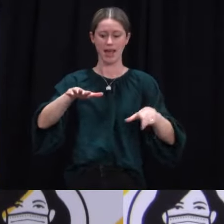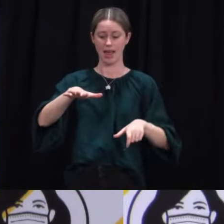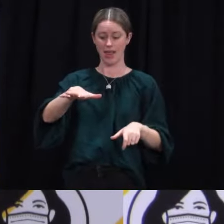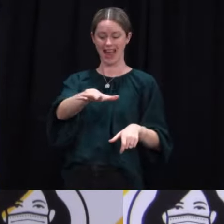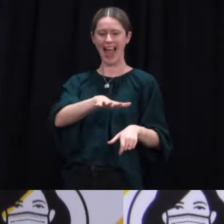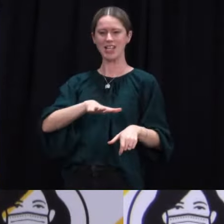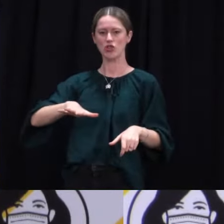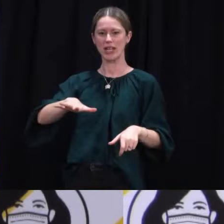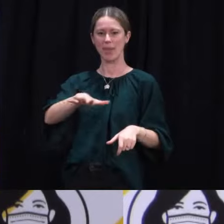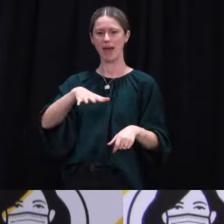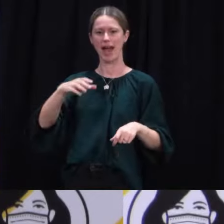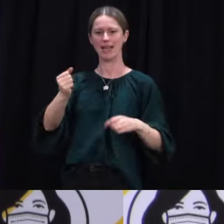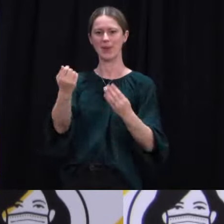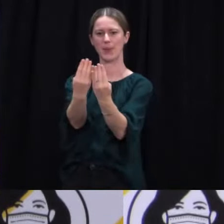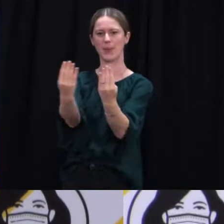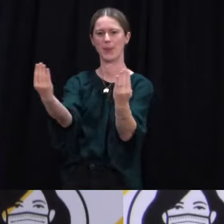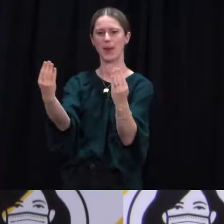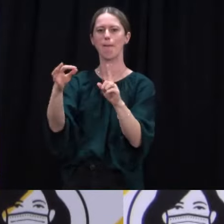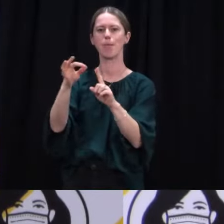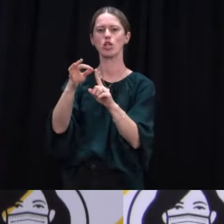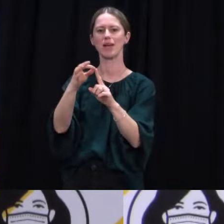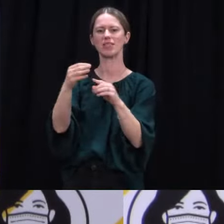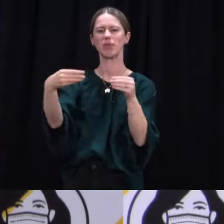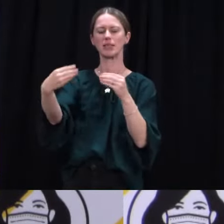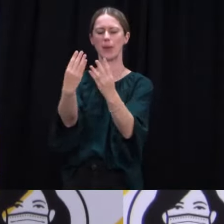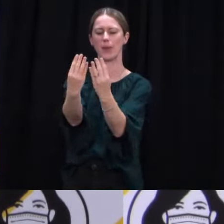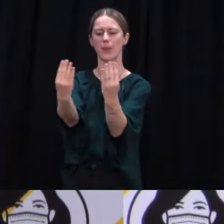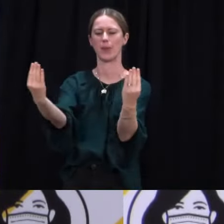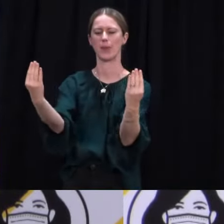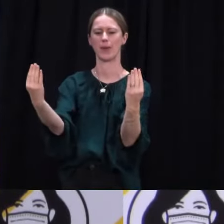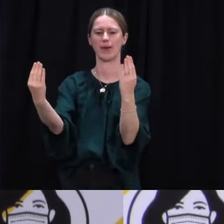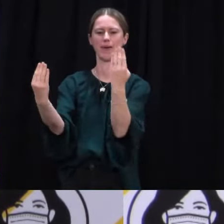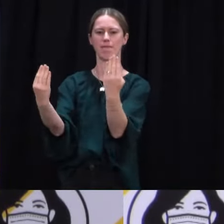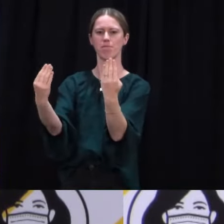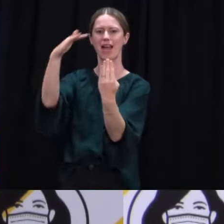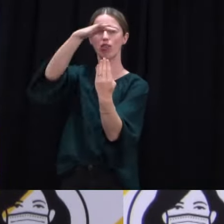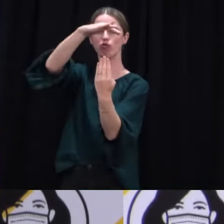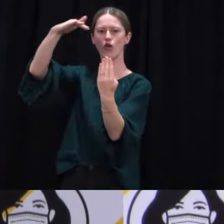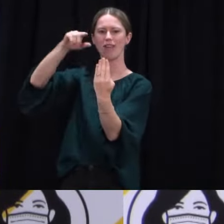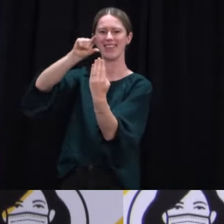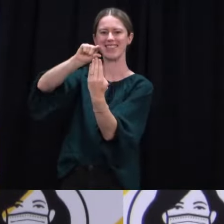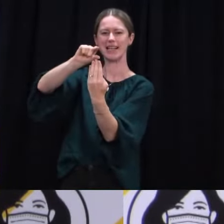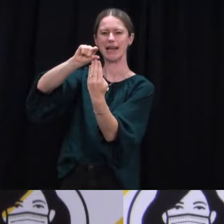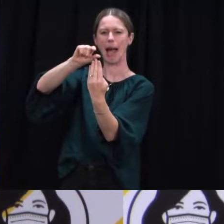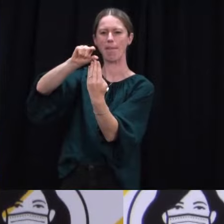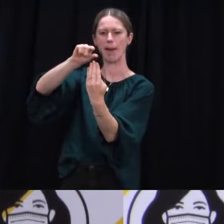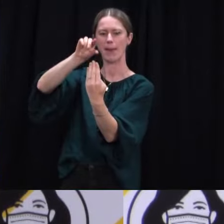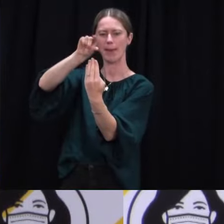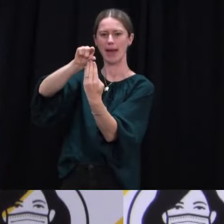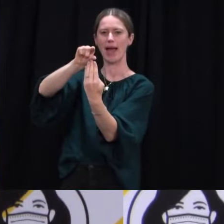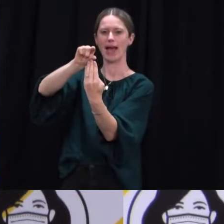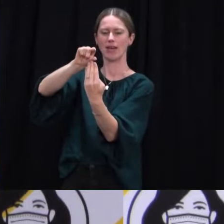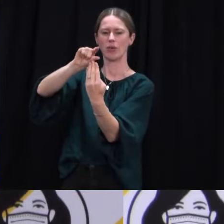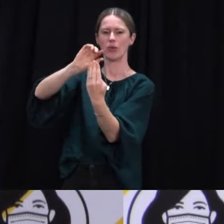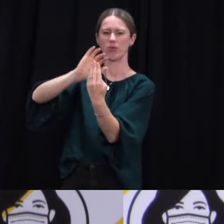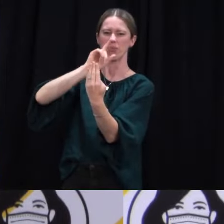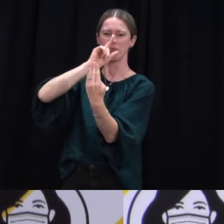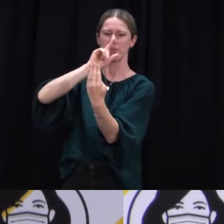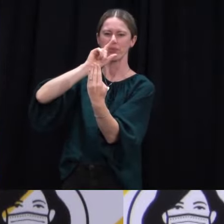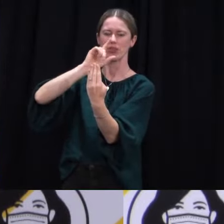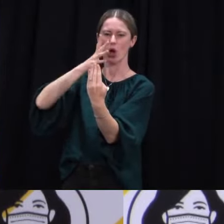barrier in place. My understanding is that there was a gap between the top of it and the ceiling, not a particularly big gap. Work is underway now and should be